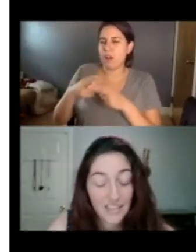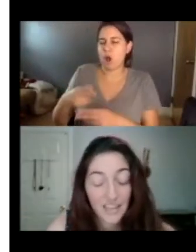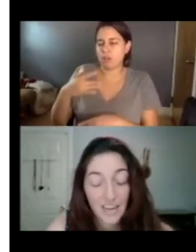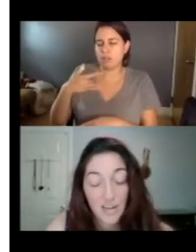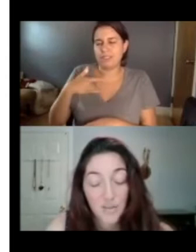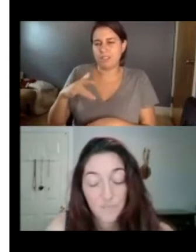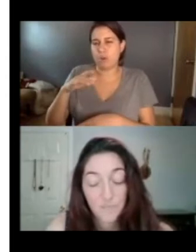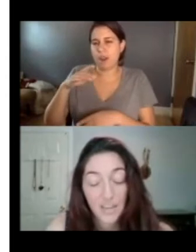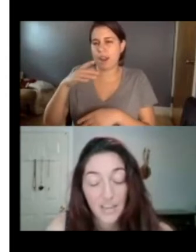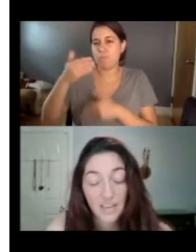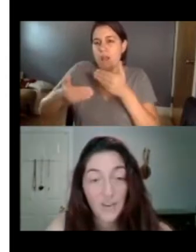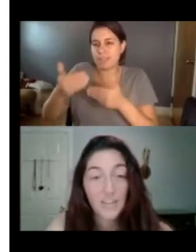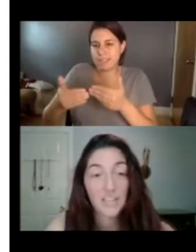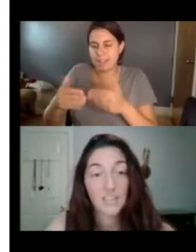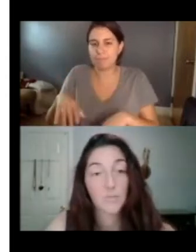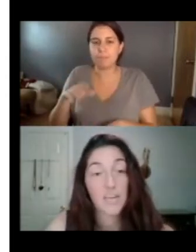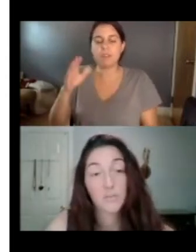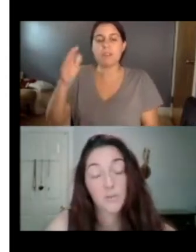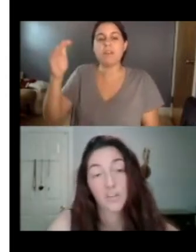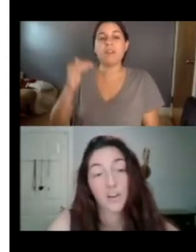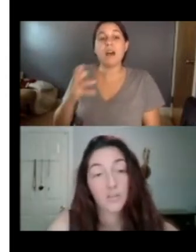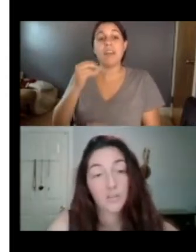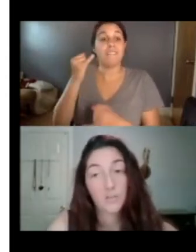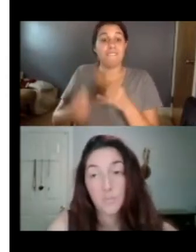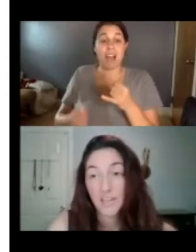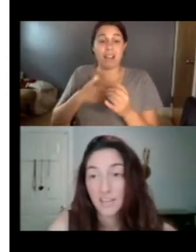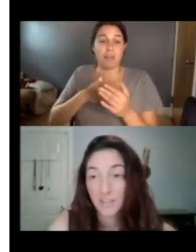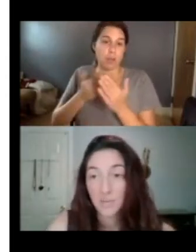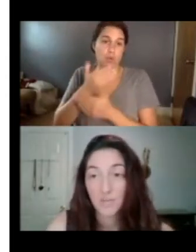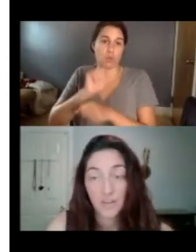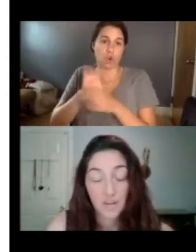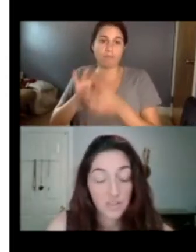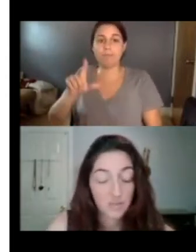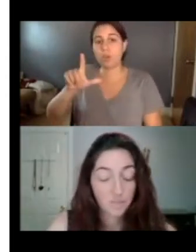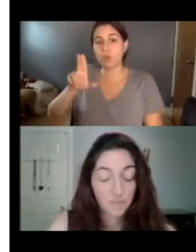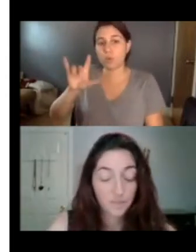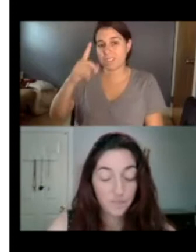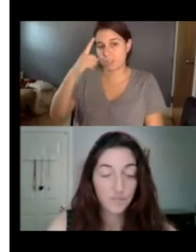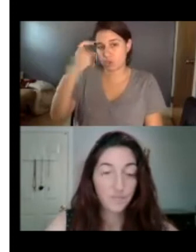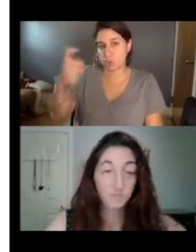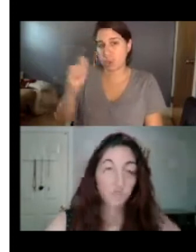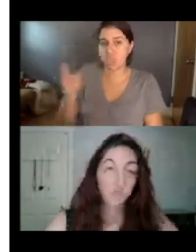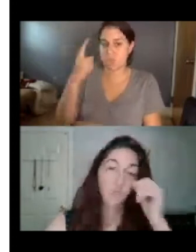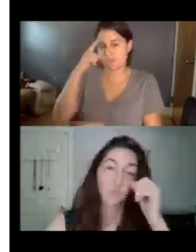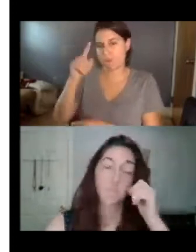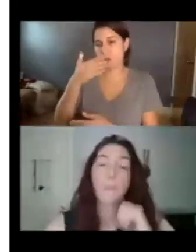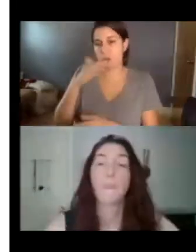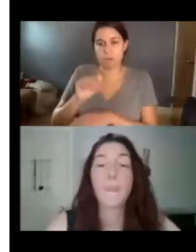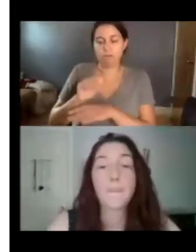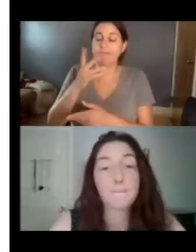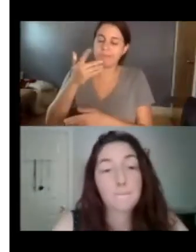that. And then finally, some of my newer work on lucid dreaming as a treatment for nightmares.